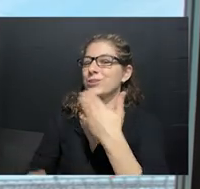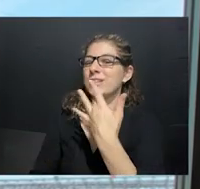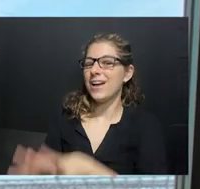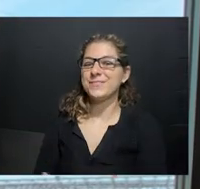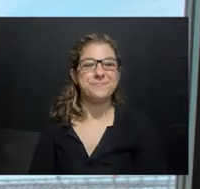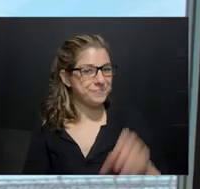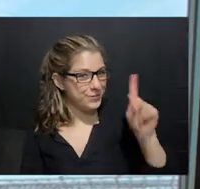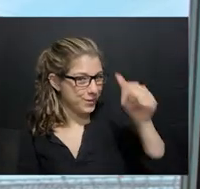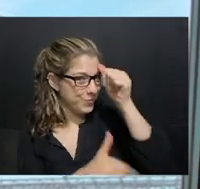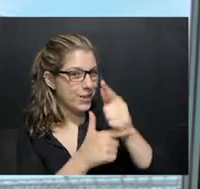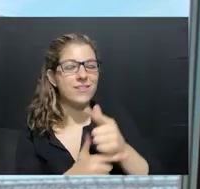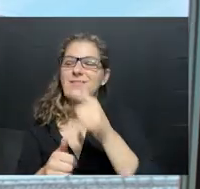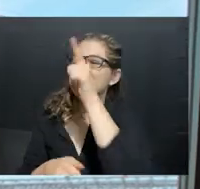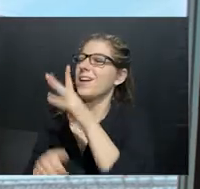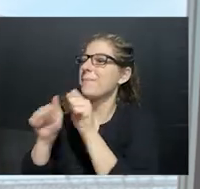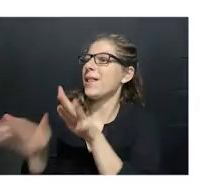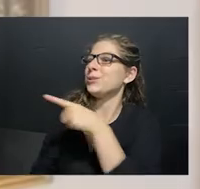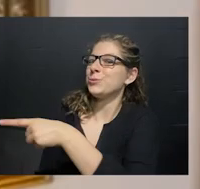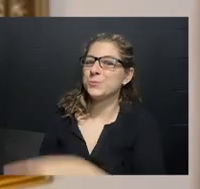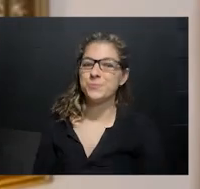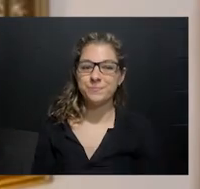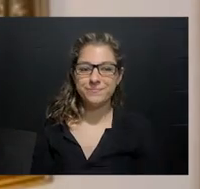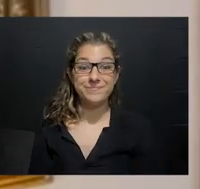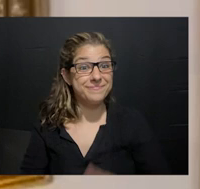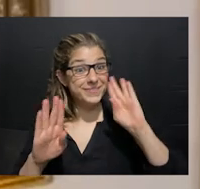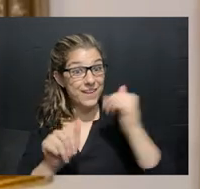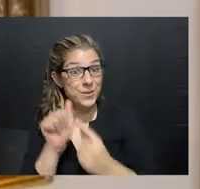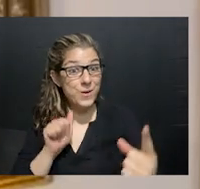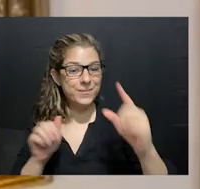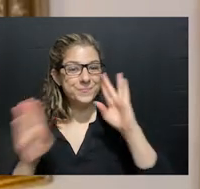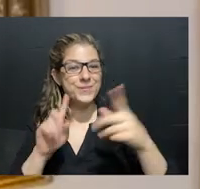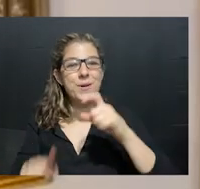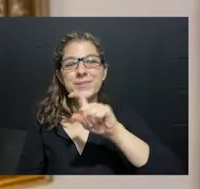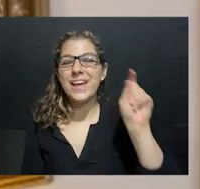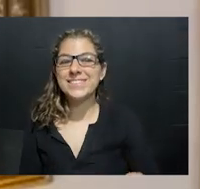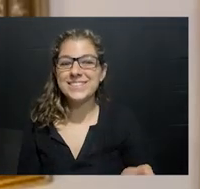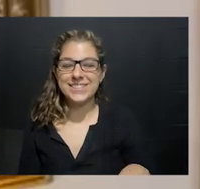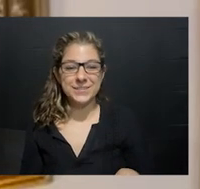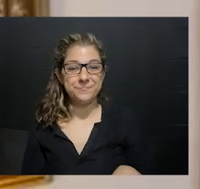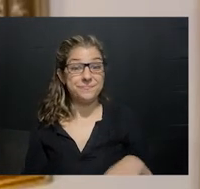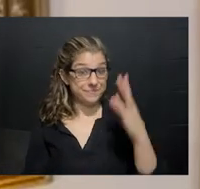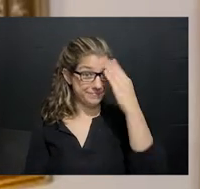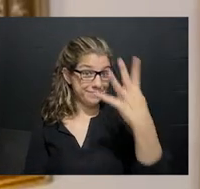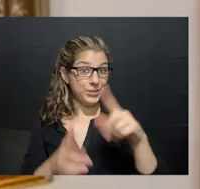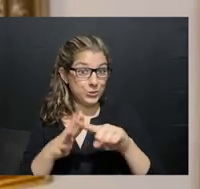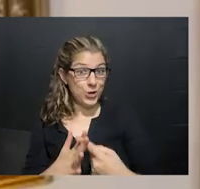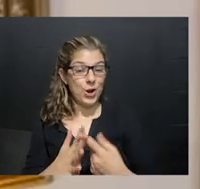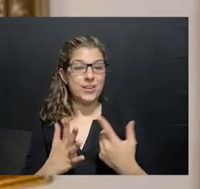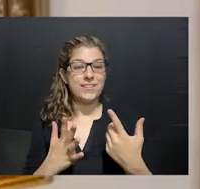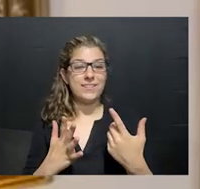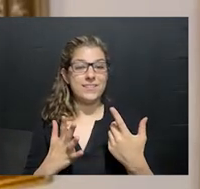My brother. Thank you. God bless you. Thank you, my brother. Hey, everyone. Greetings from Texas. Let me just start off